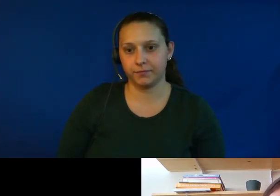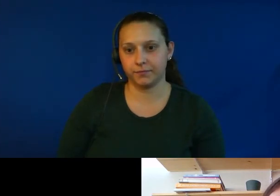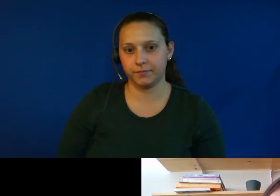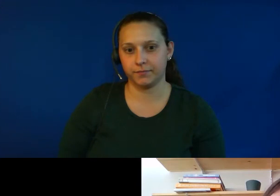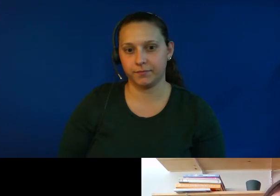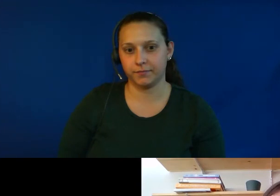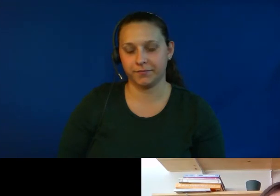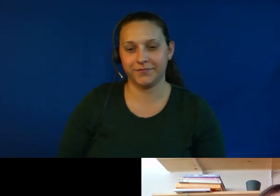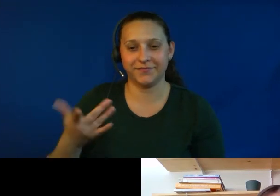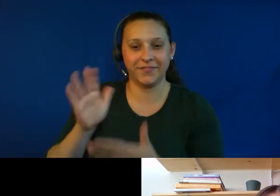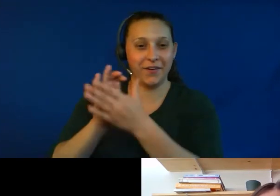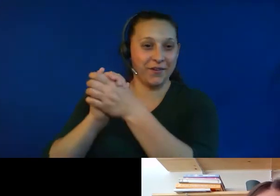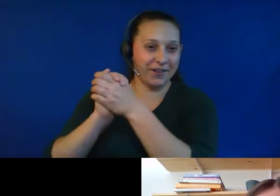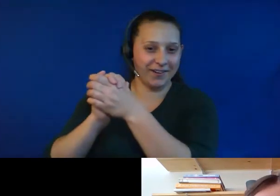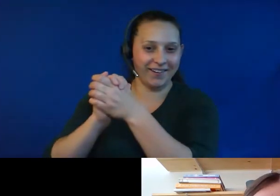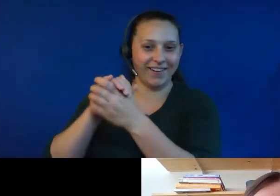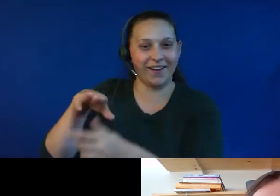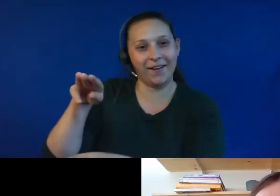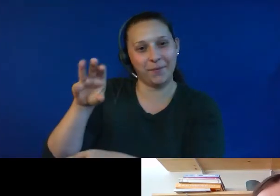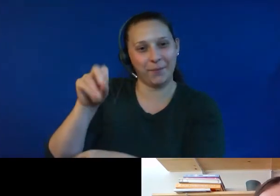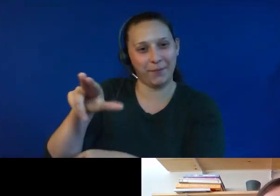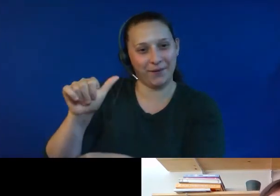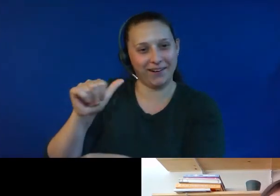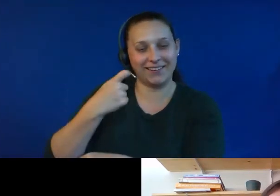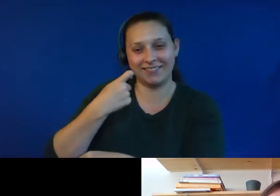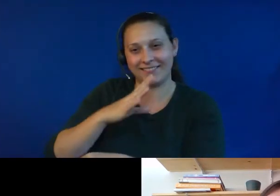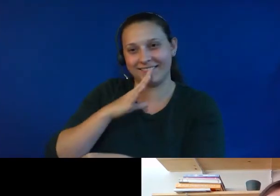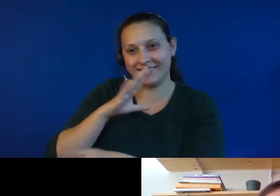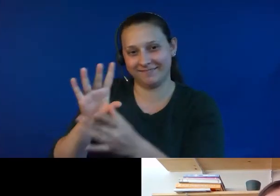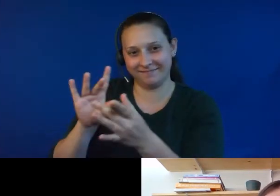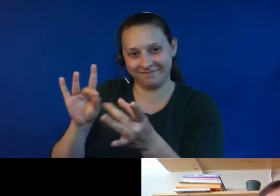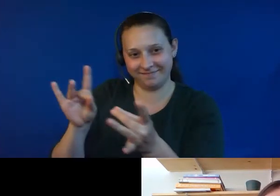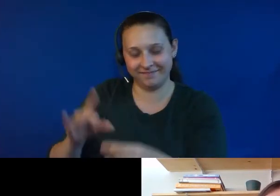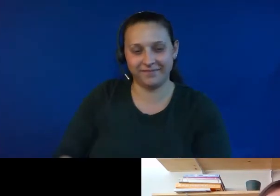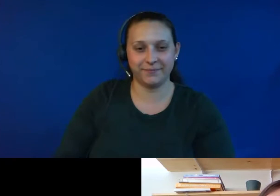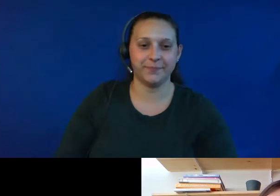Some congratulations from Mona as well.